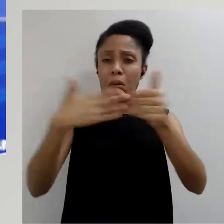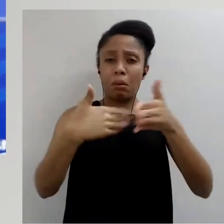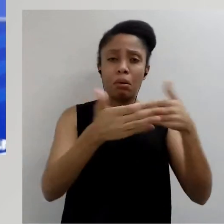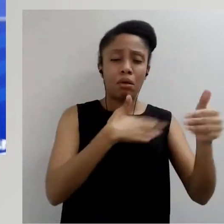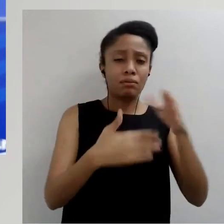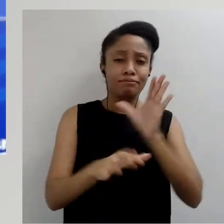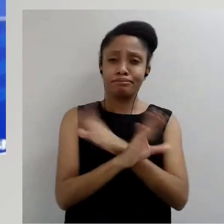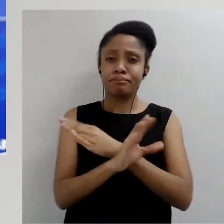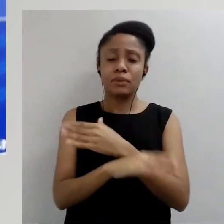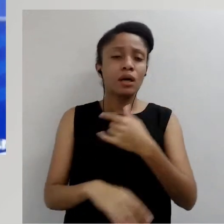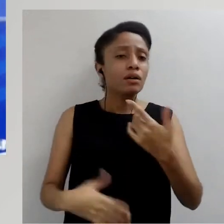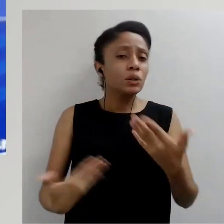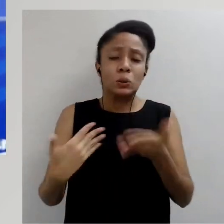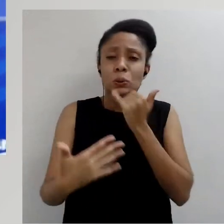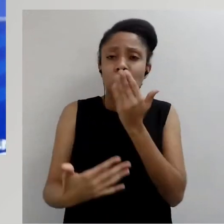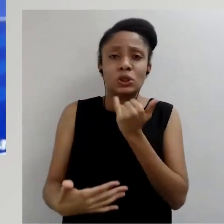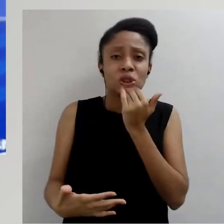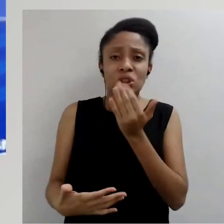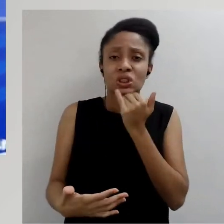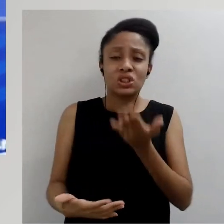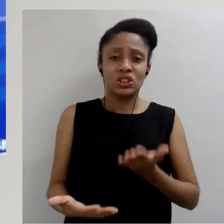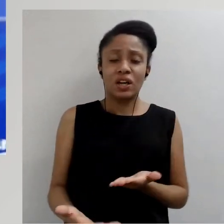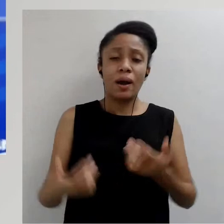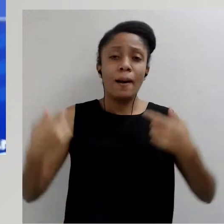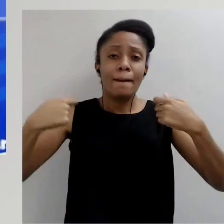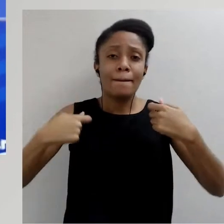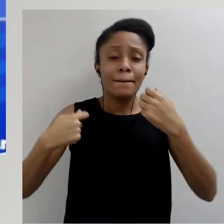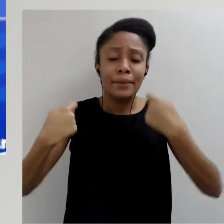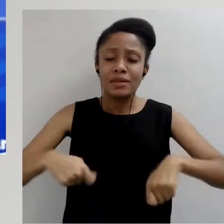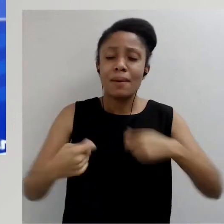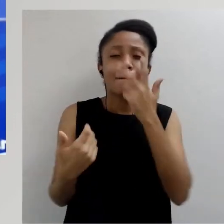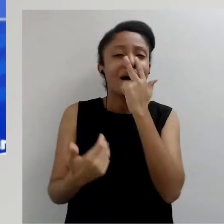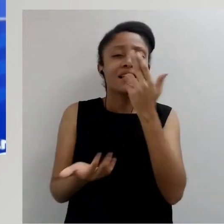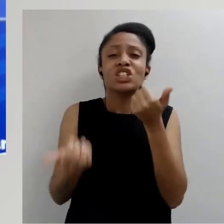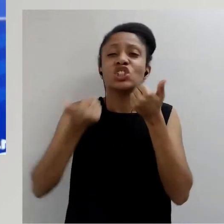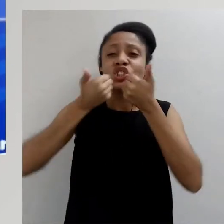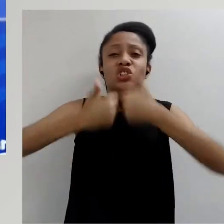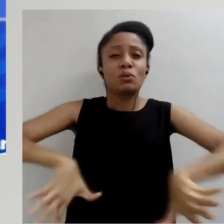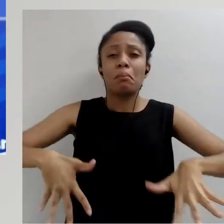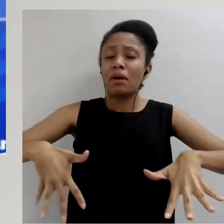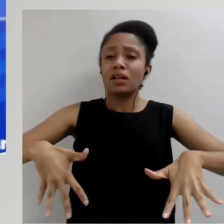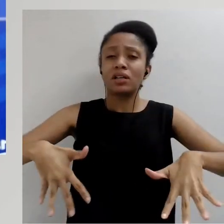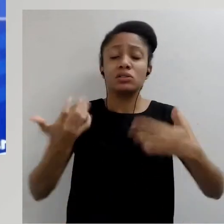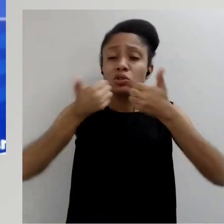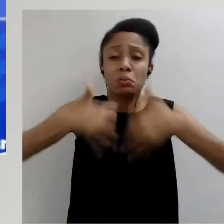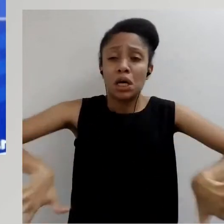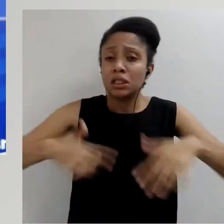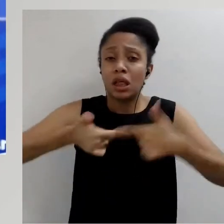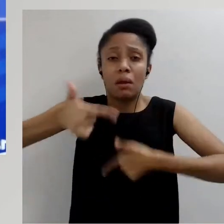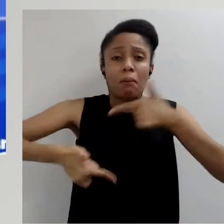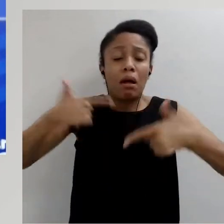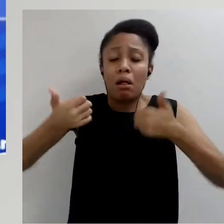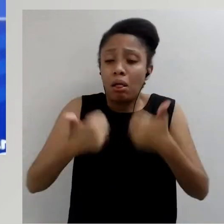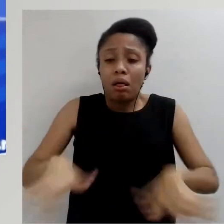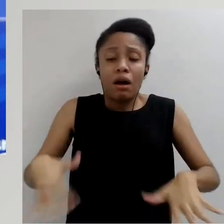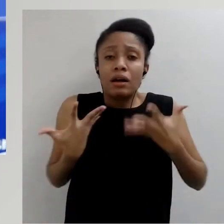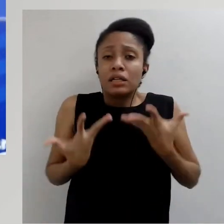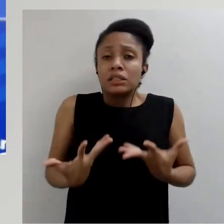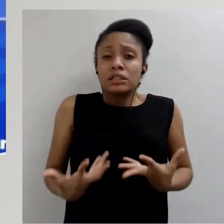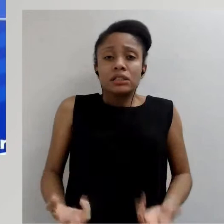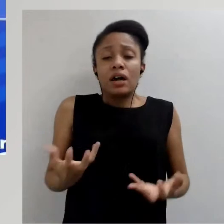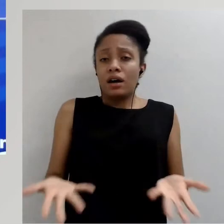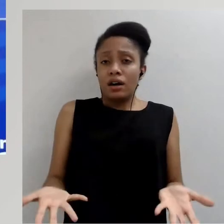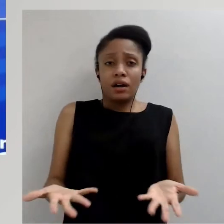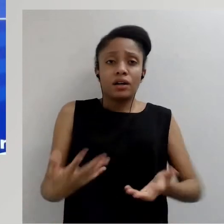offering every and each services. It's one of you're wasting energy to offer everything